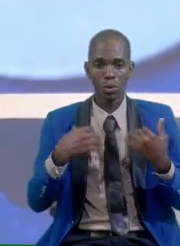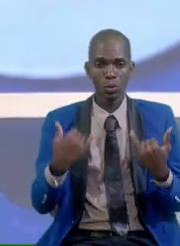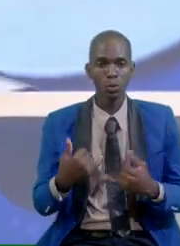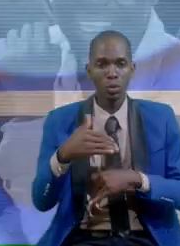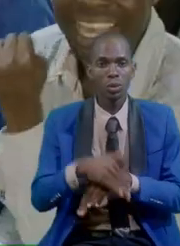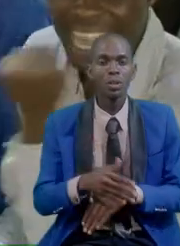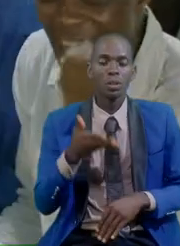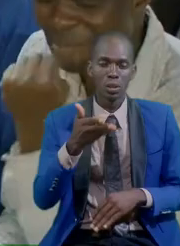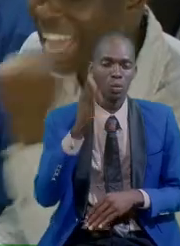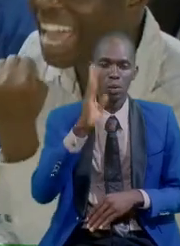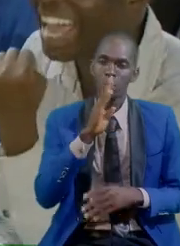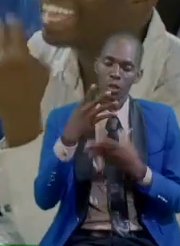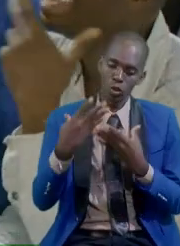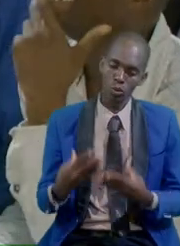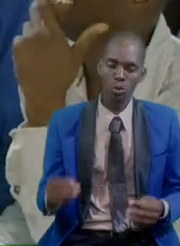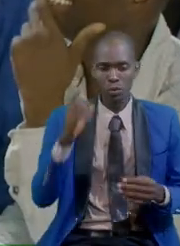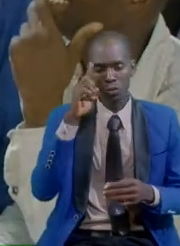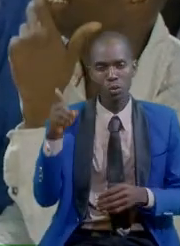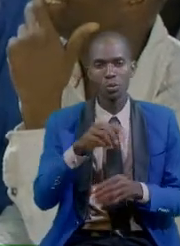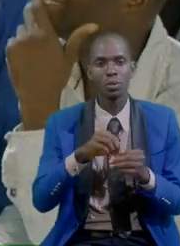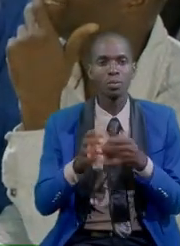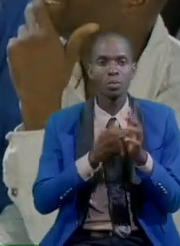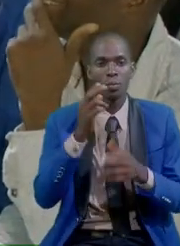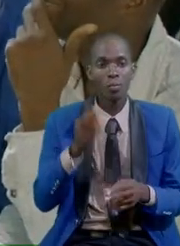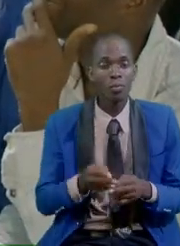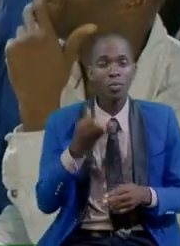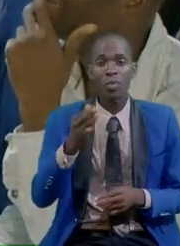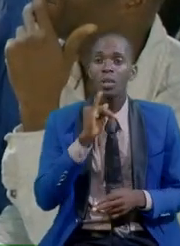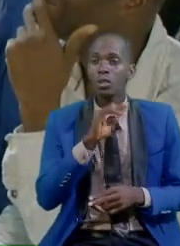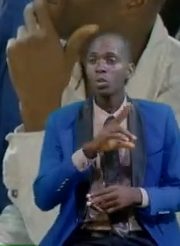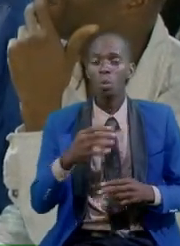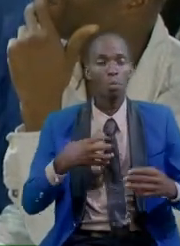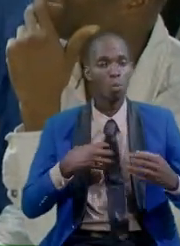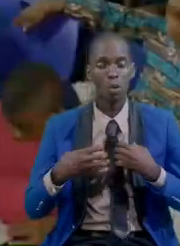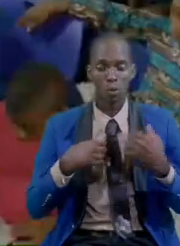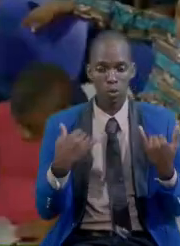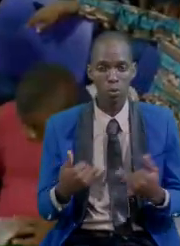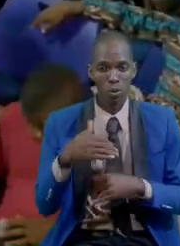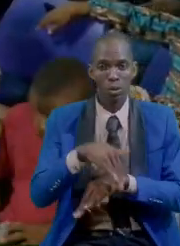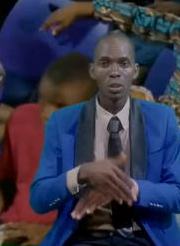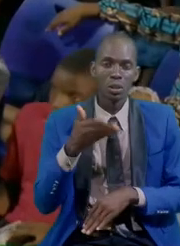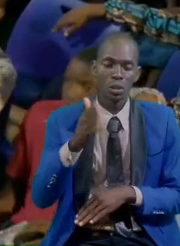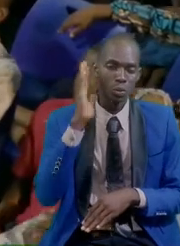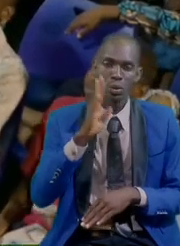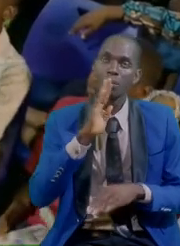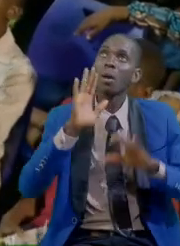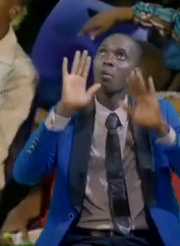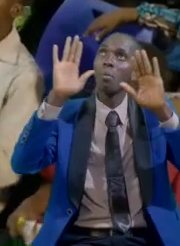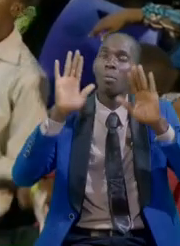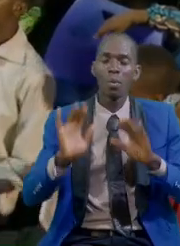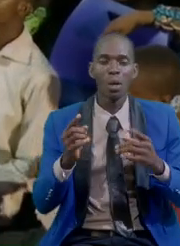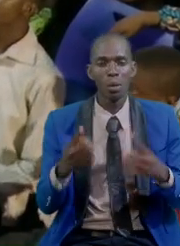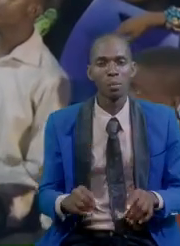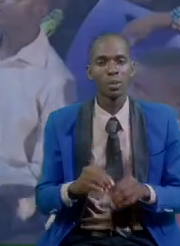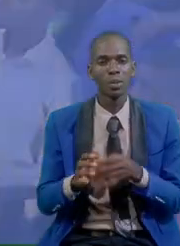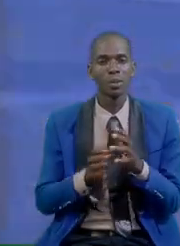be cure. There is no murmuring tonight. There will be miracle. And there's no